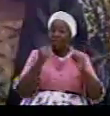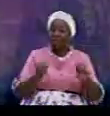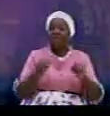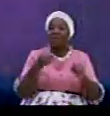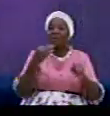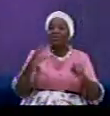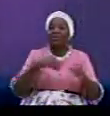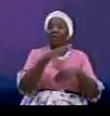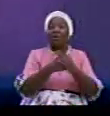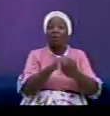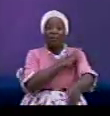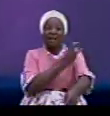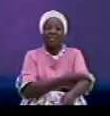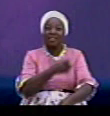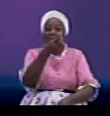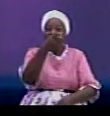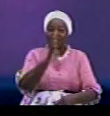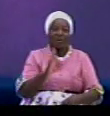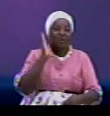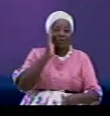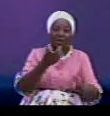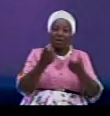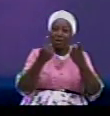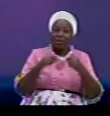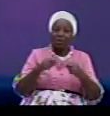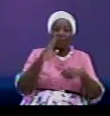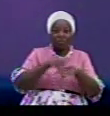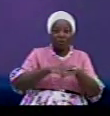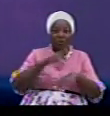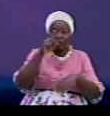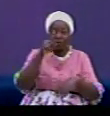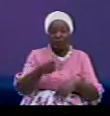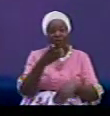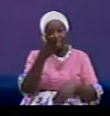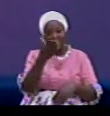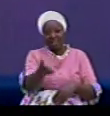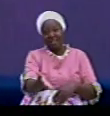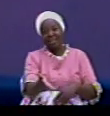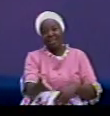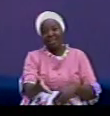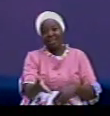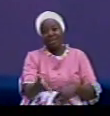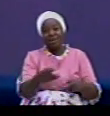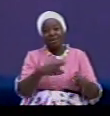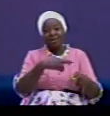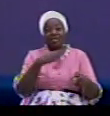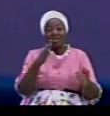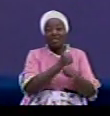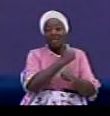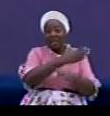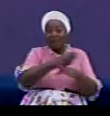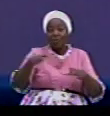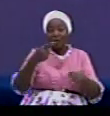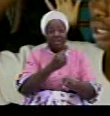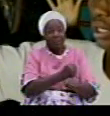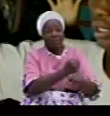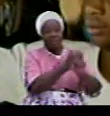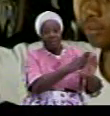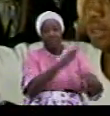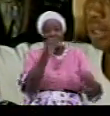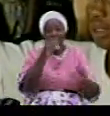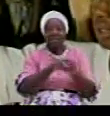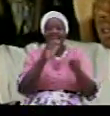Almighty God will come upon you there. Roll away the mountain in Jesus'